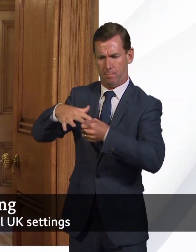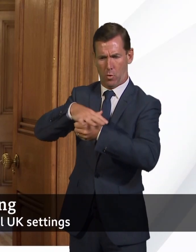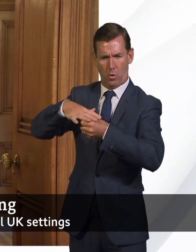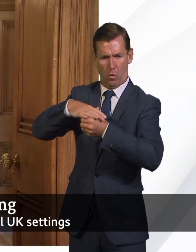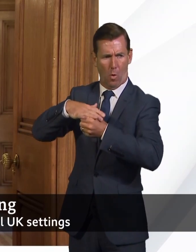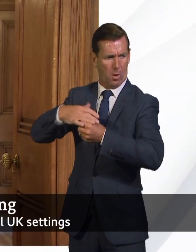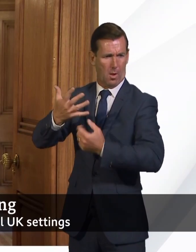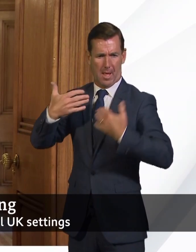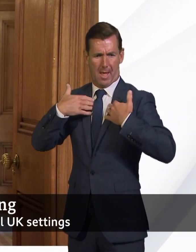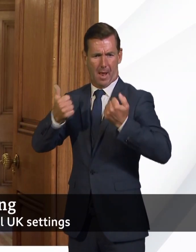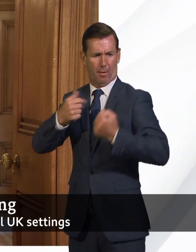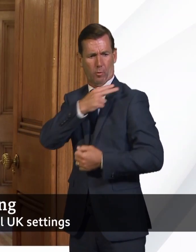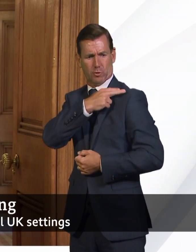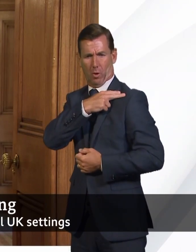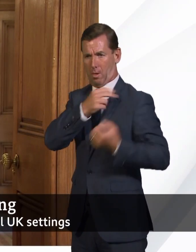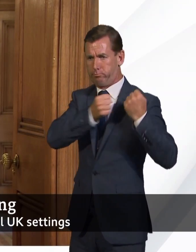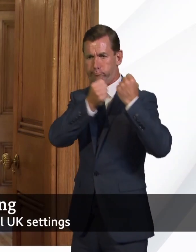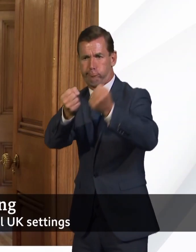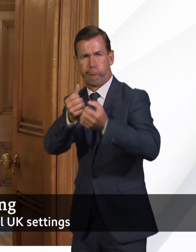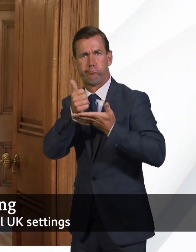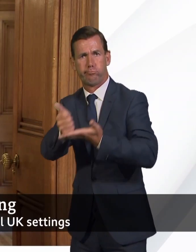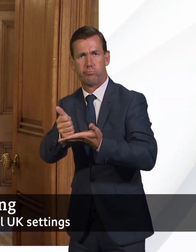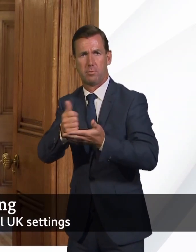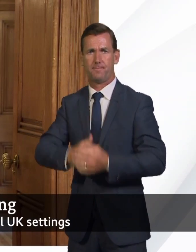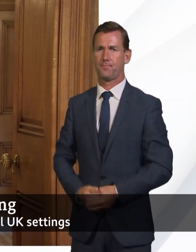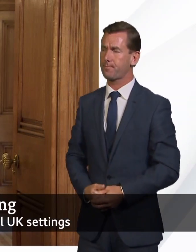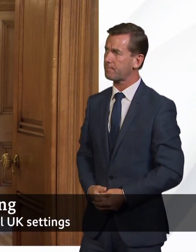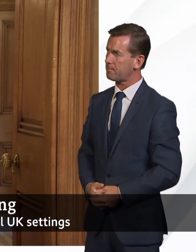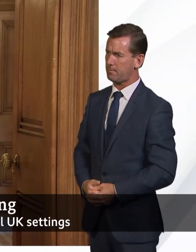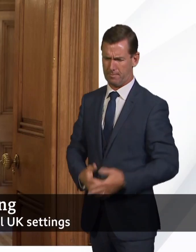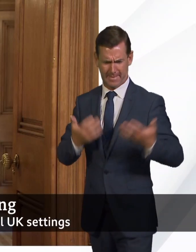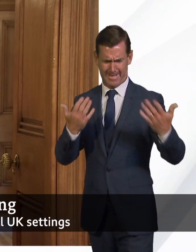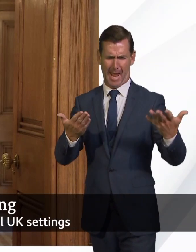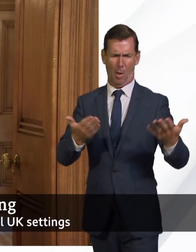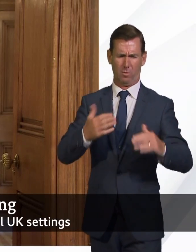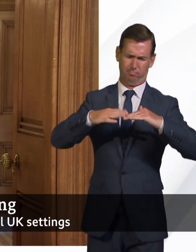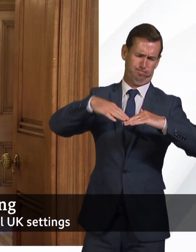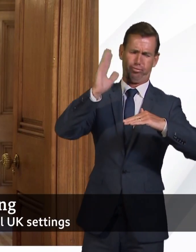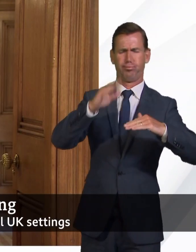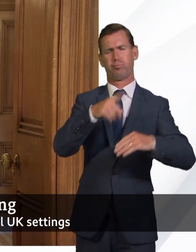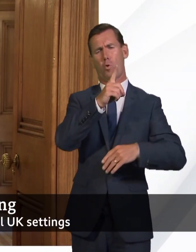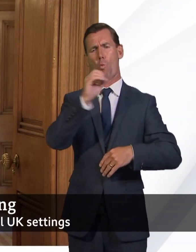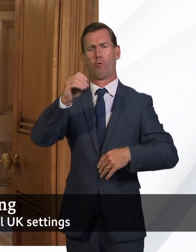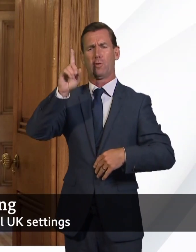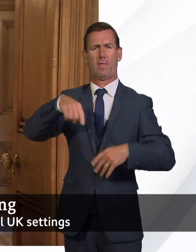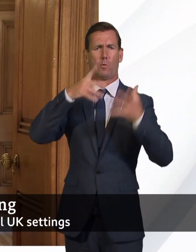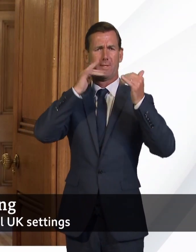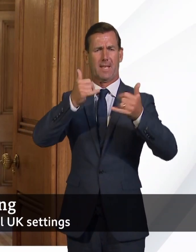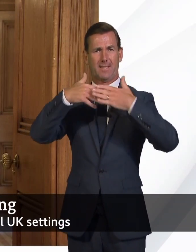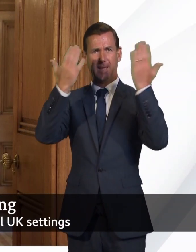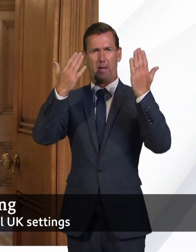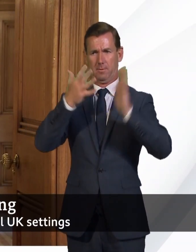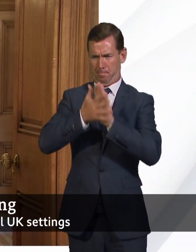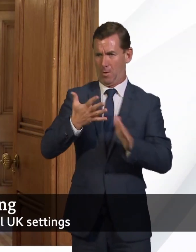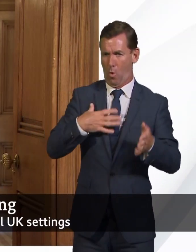critical role. Now we have capacity for well over 100,000 tests a day. We're extending testing coverage still